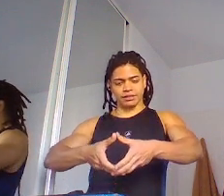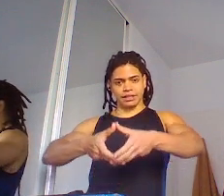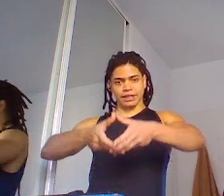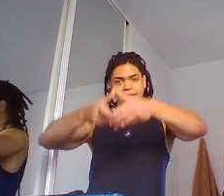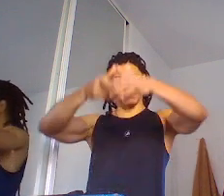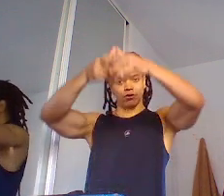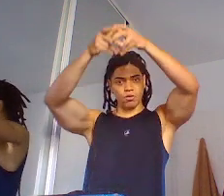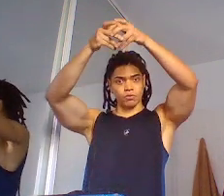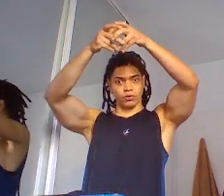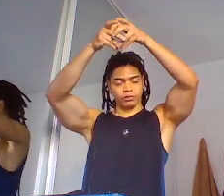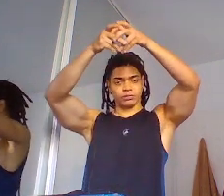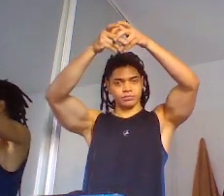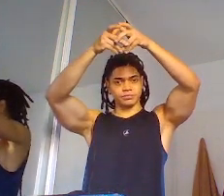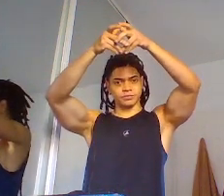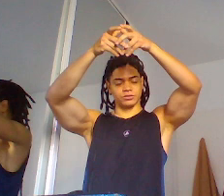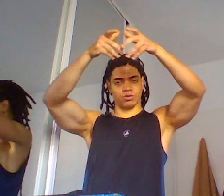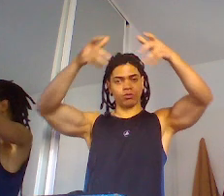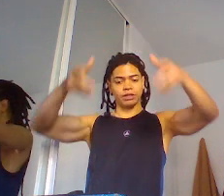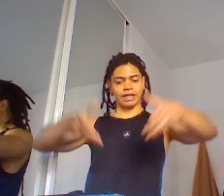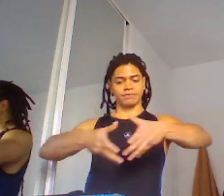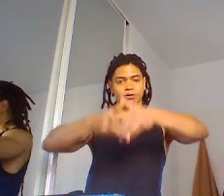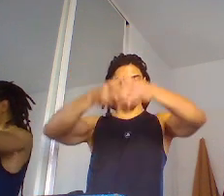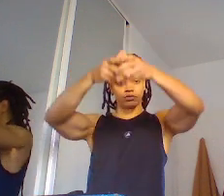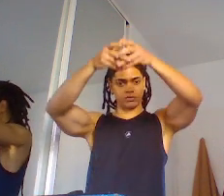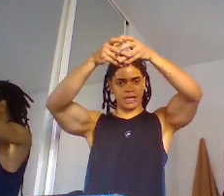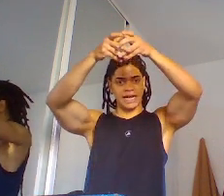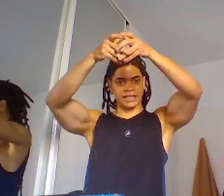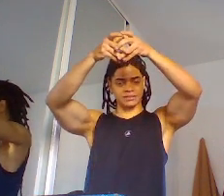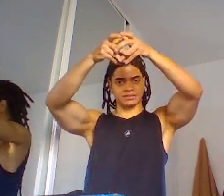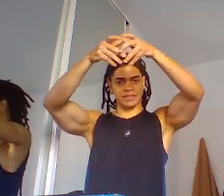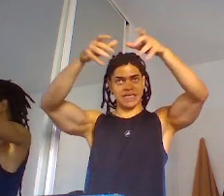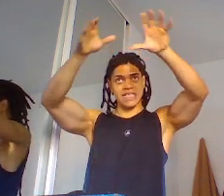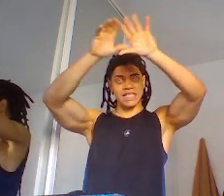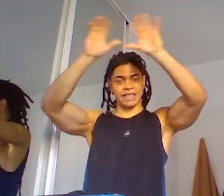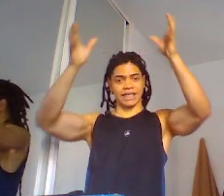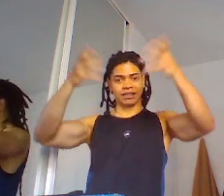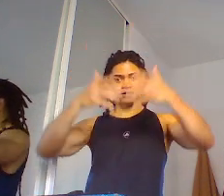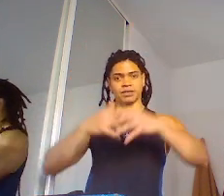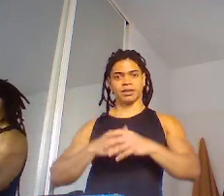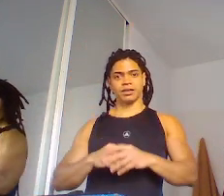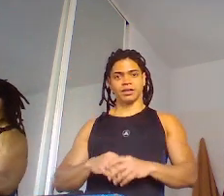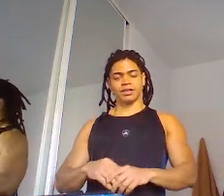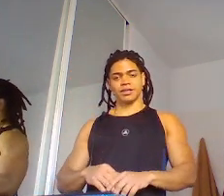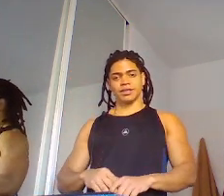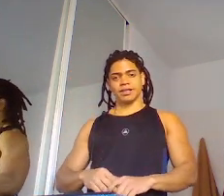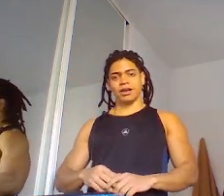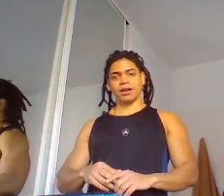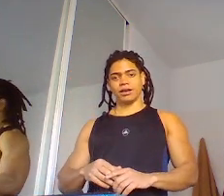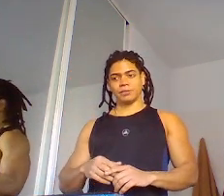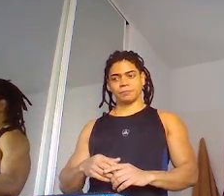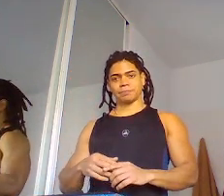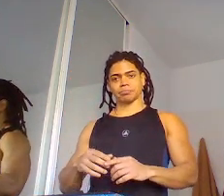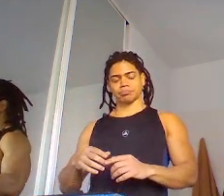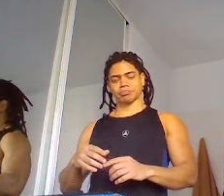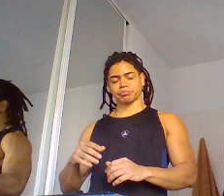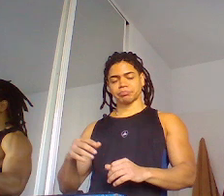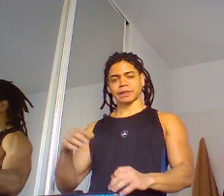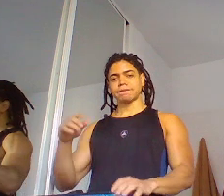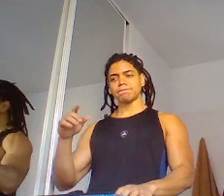that leftover, so all the leftover items in the net are